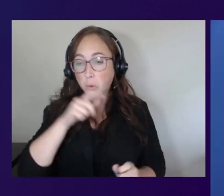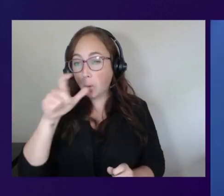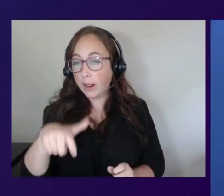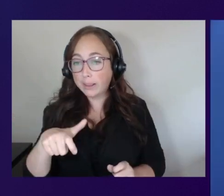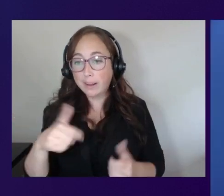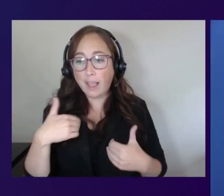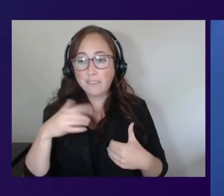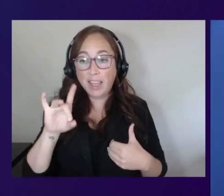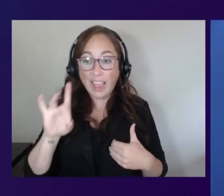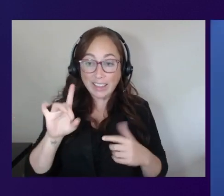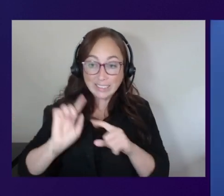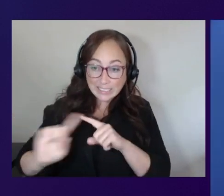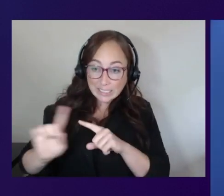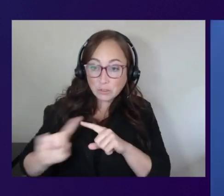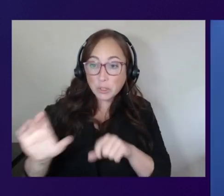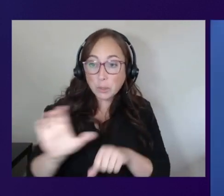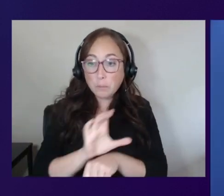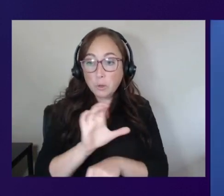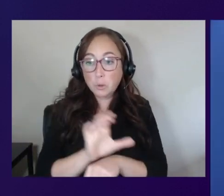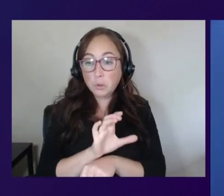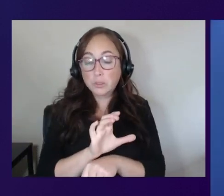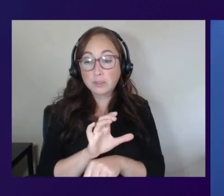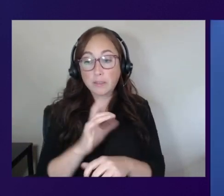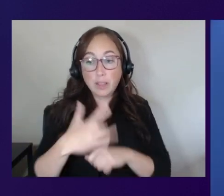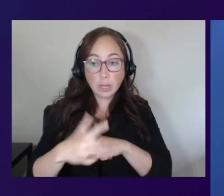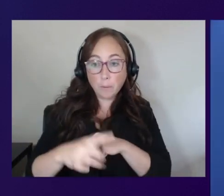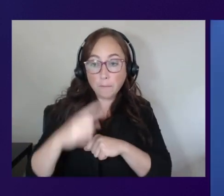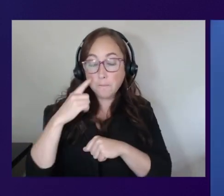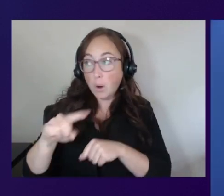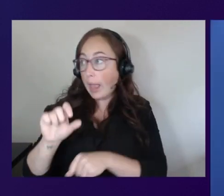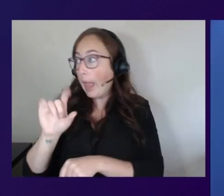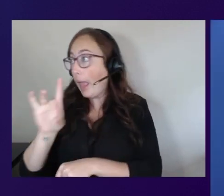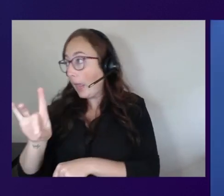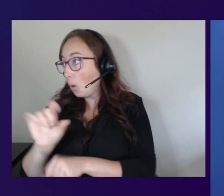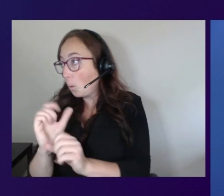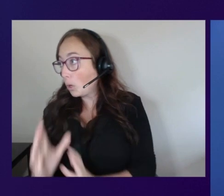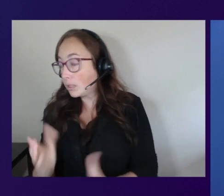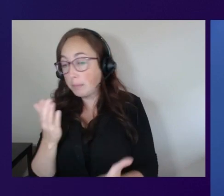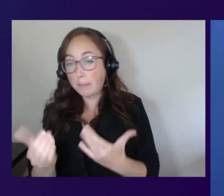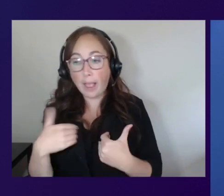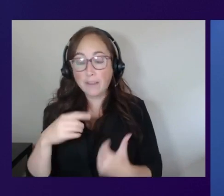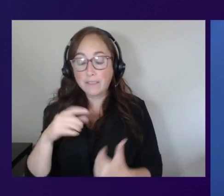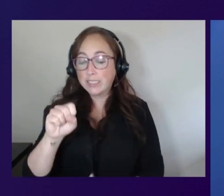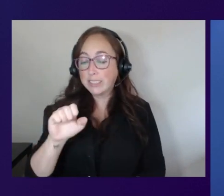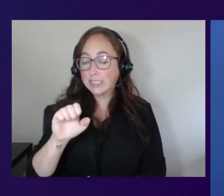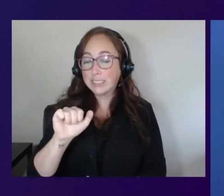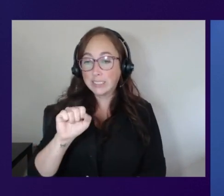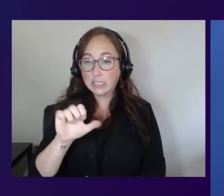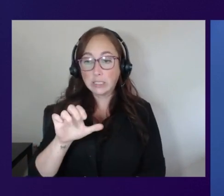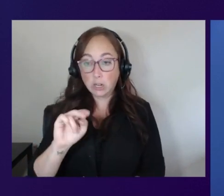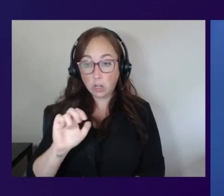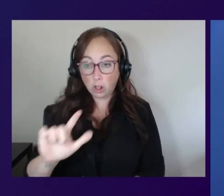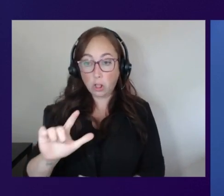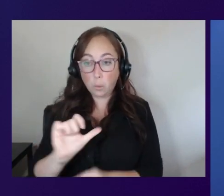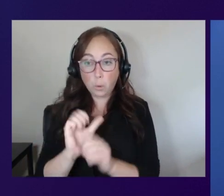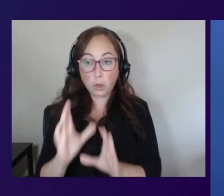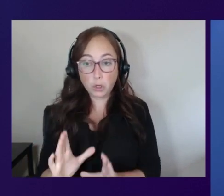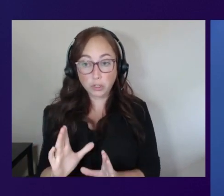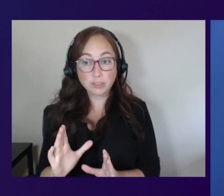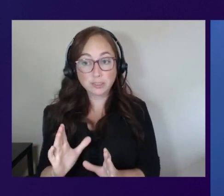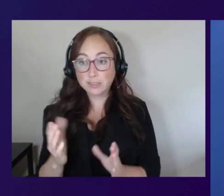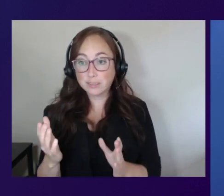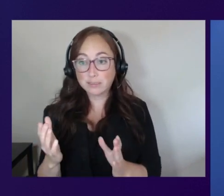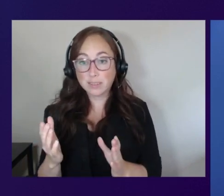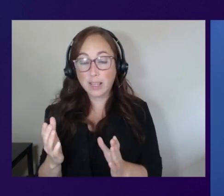compute options available because you have 8 workers. Maybe you have seasonal workers, right? And you could just get rid of them. It's not the sunk cost